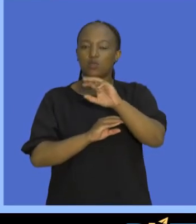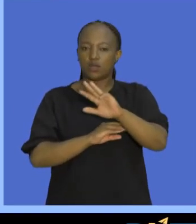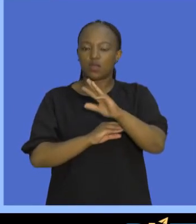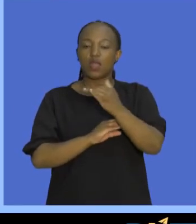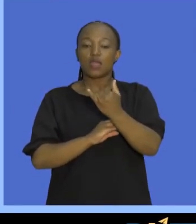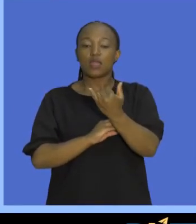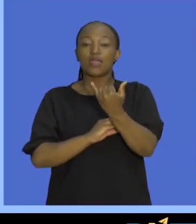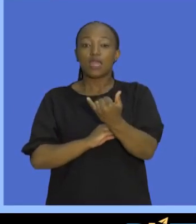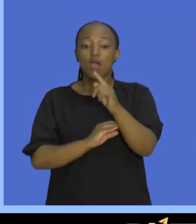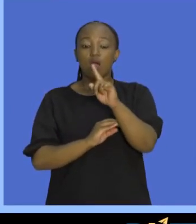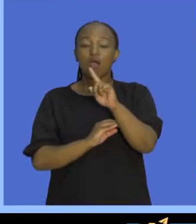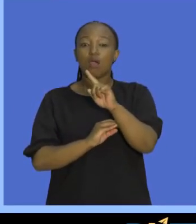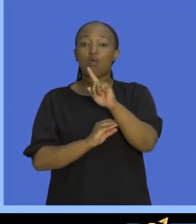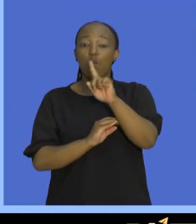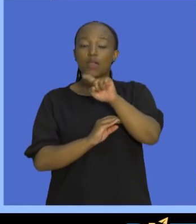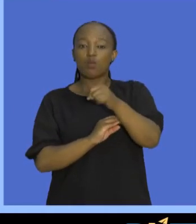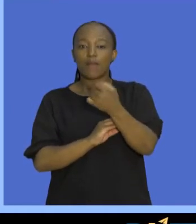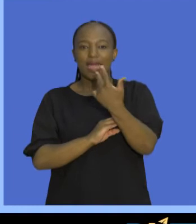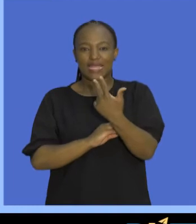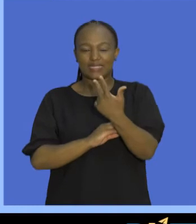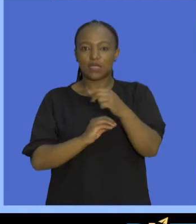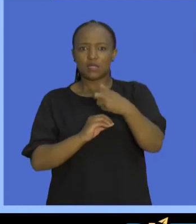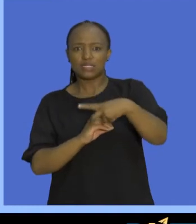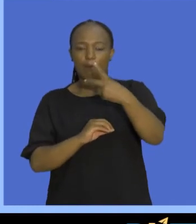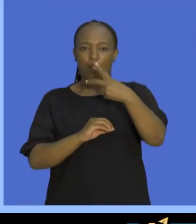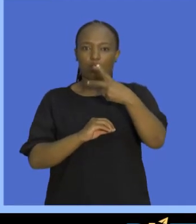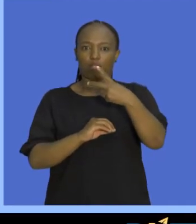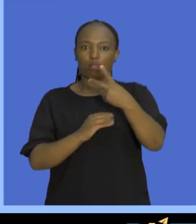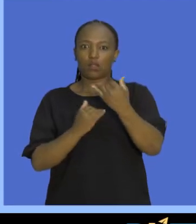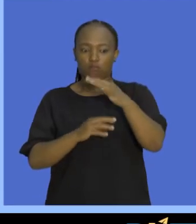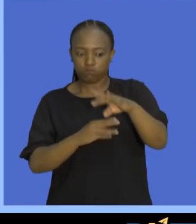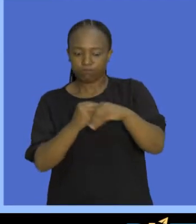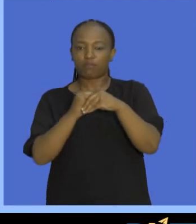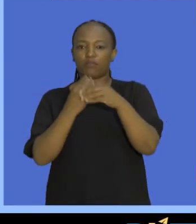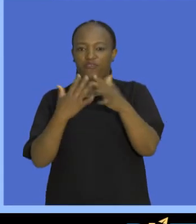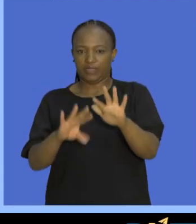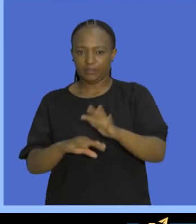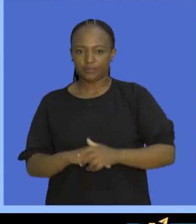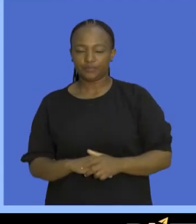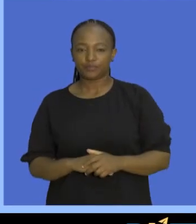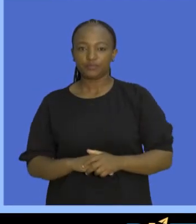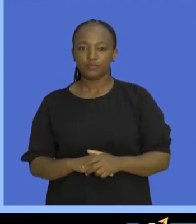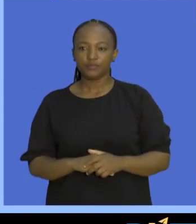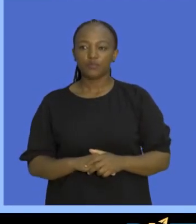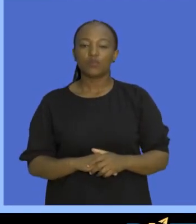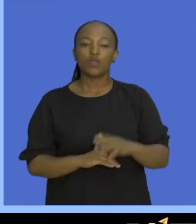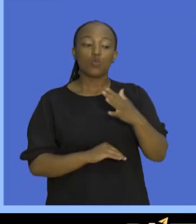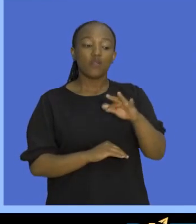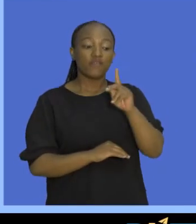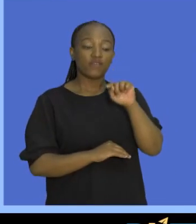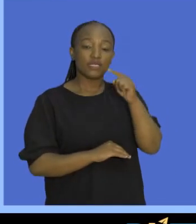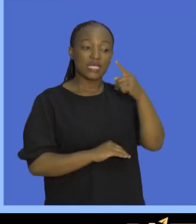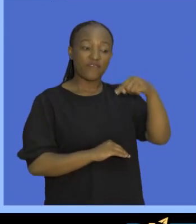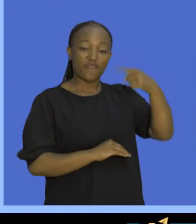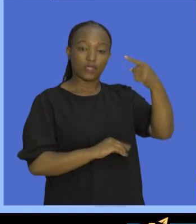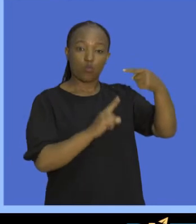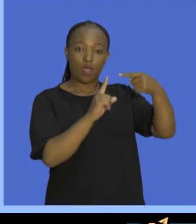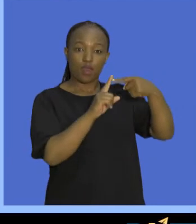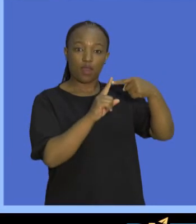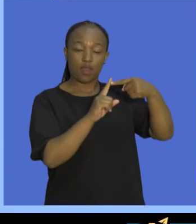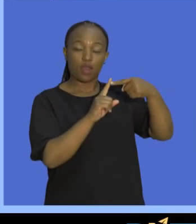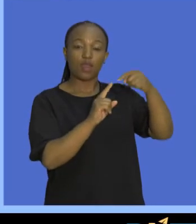amperes. Now it's 1.8, which is actually double, okay? As you can see, now both light bulbs, let's call the first